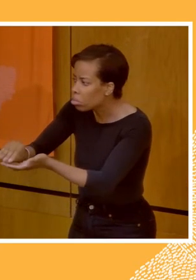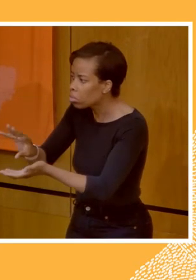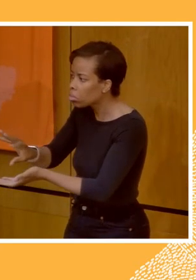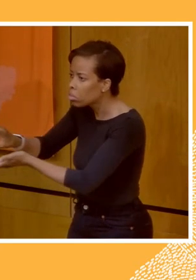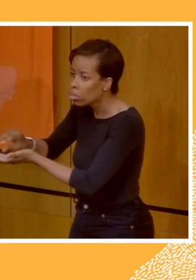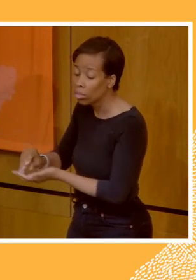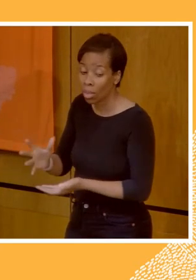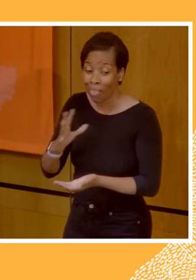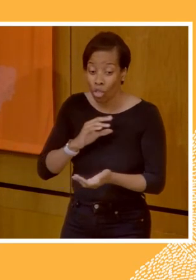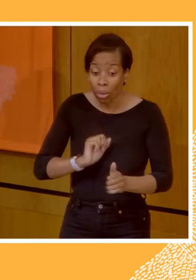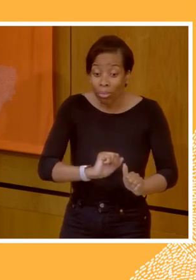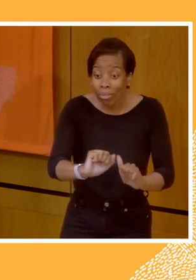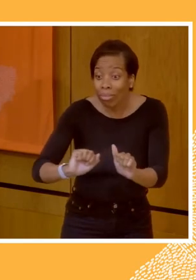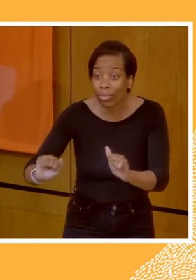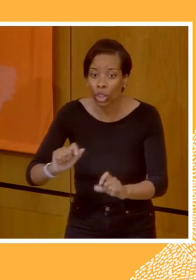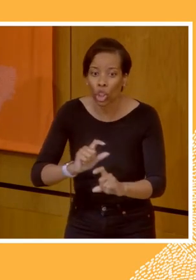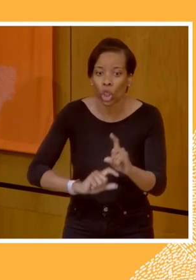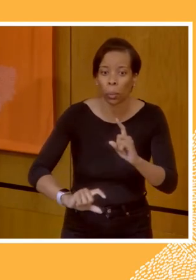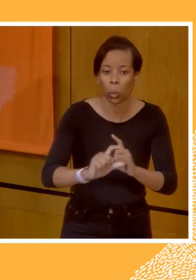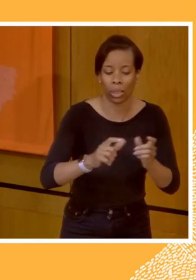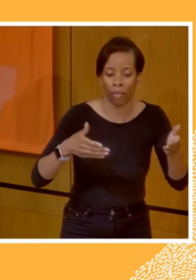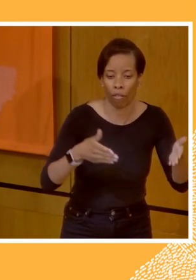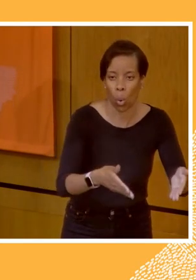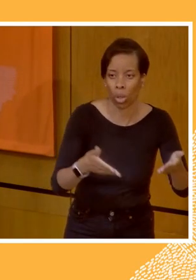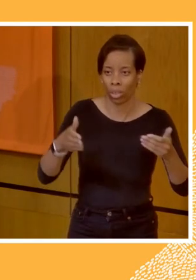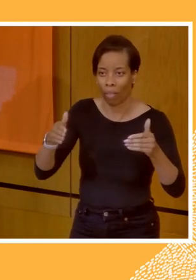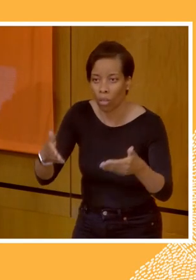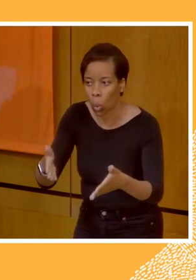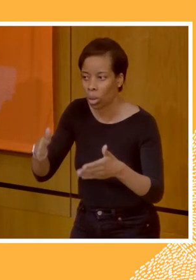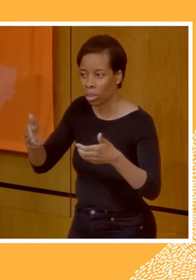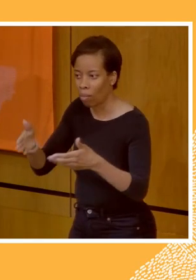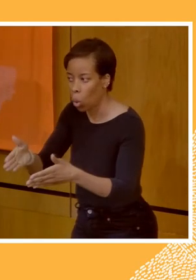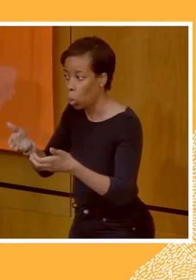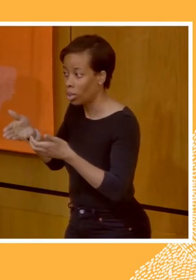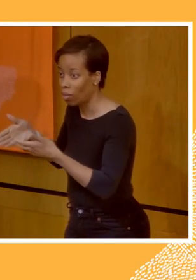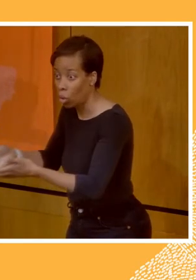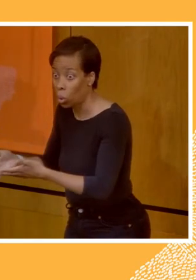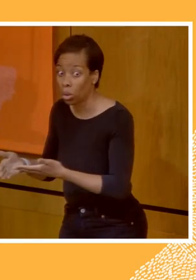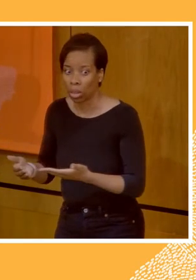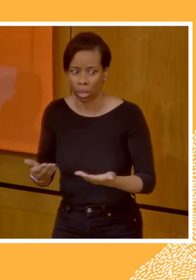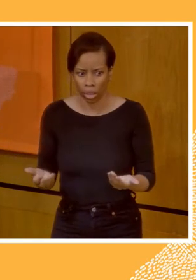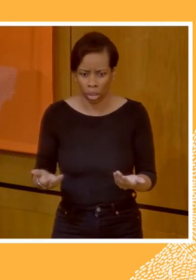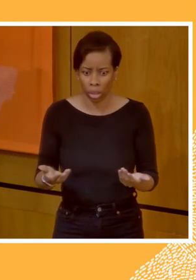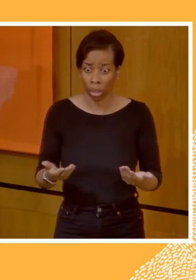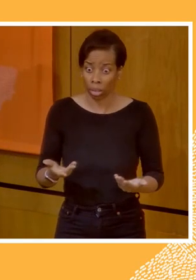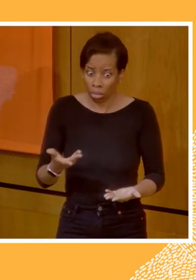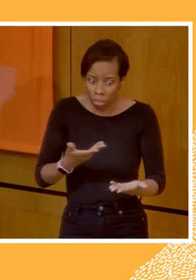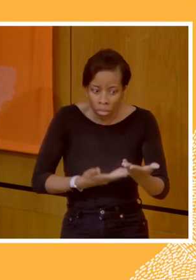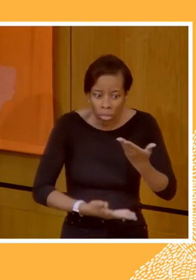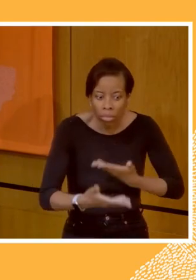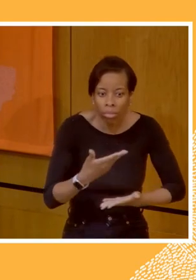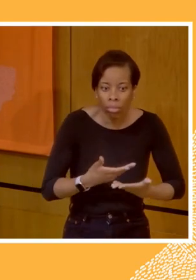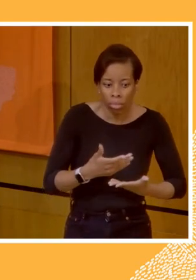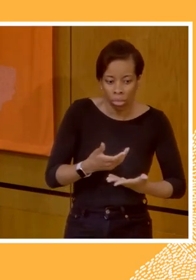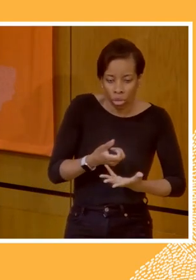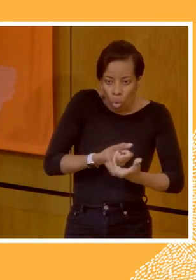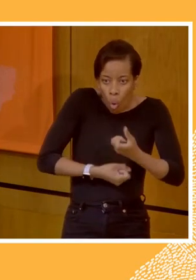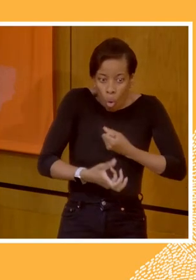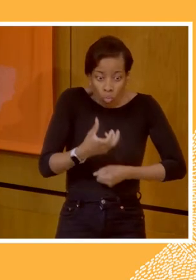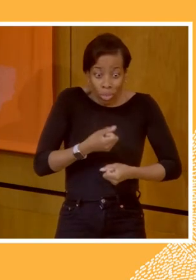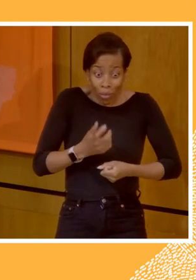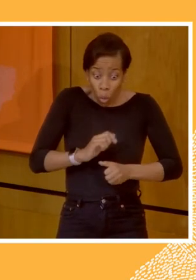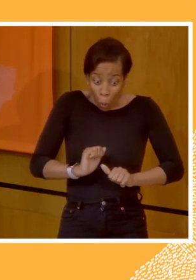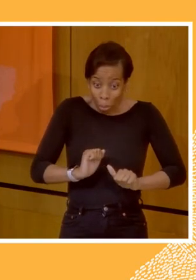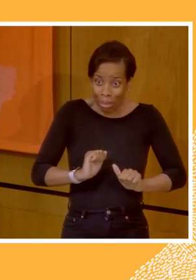our communities live as its entry point, and that tells the stories through the sound of the land and the stories that they want themselves to tell.